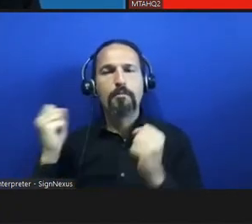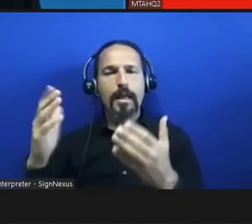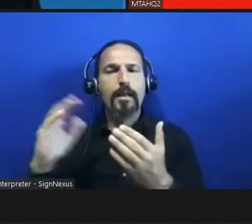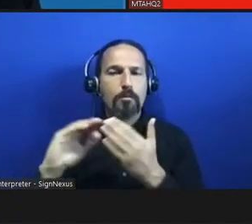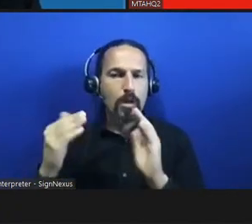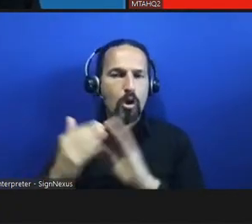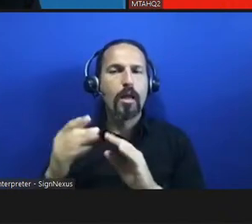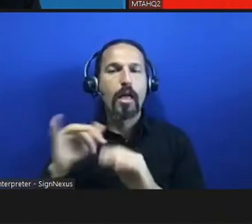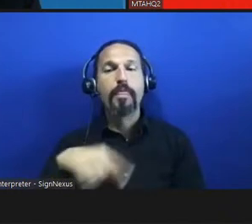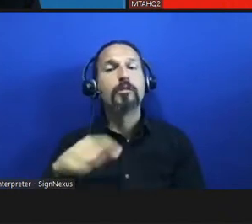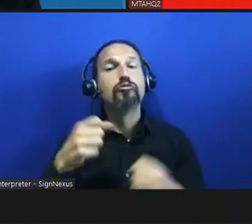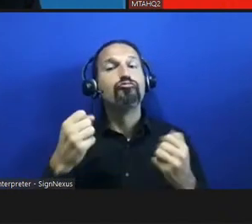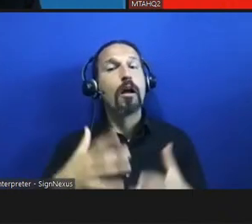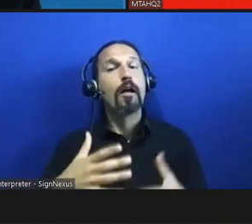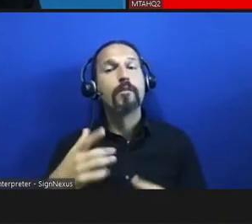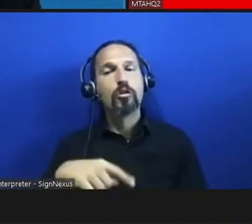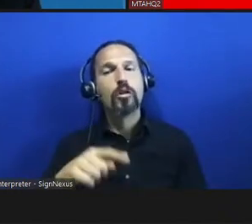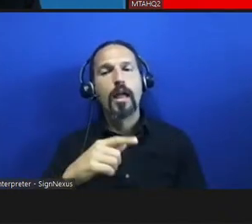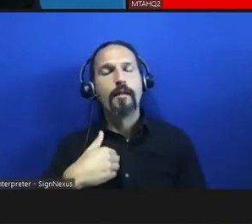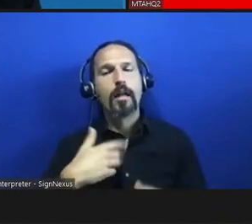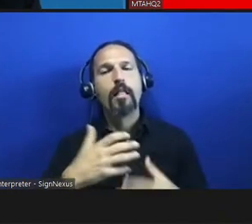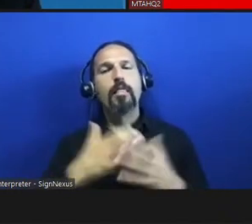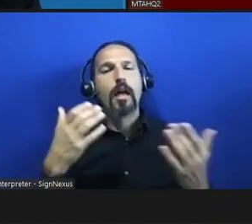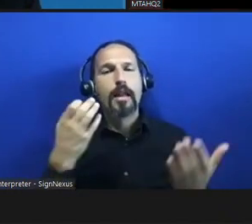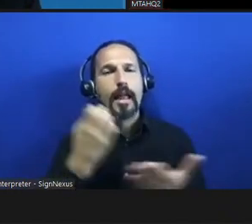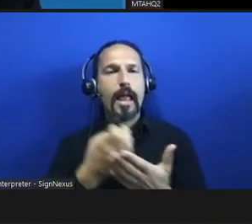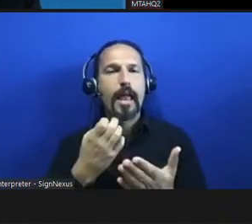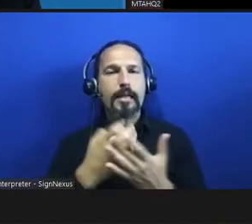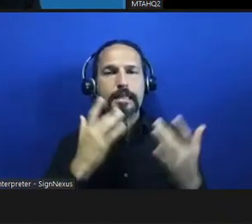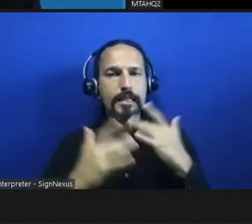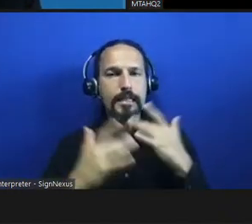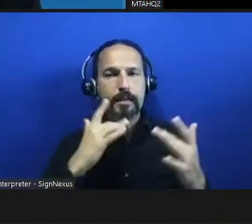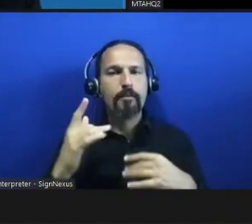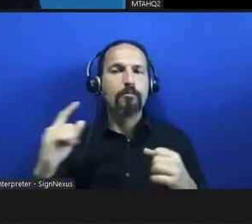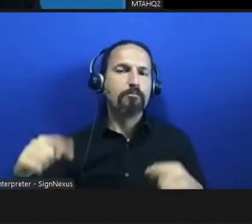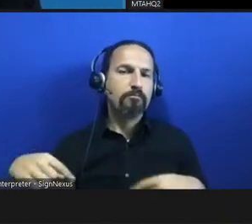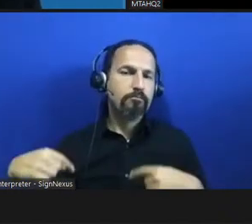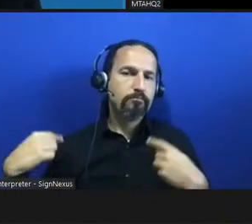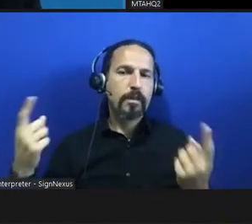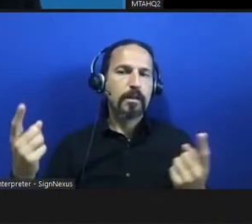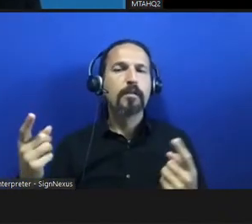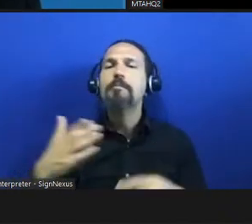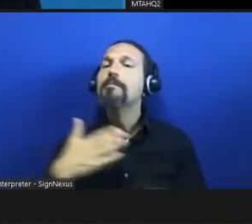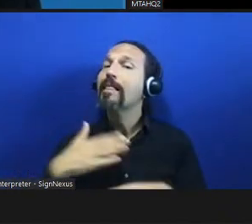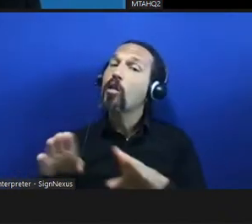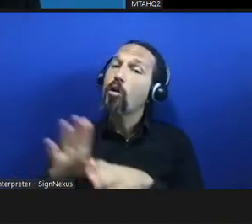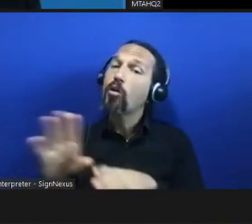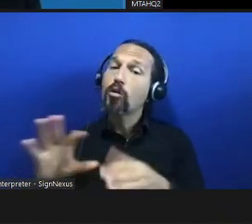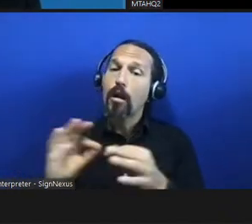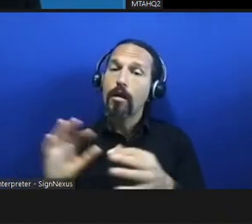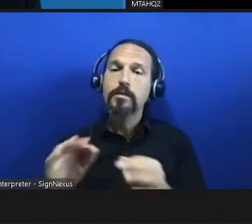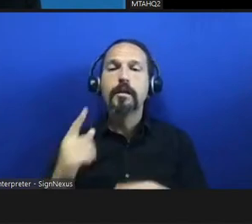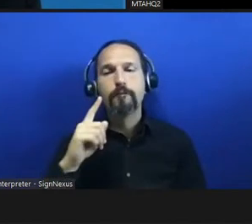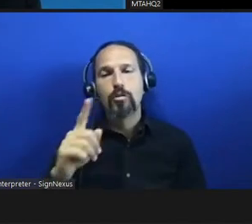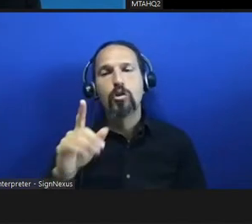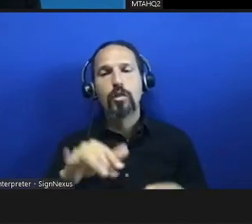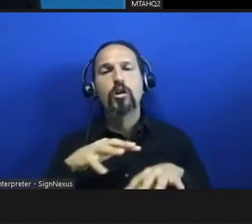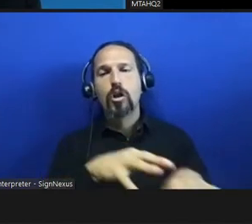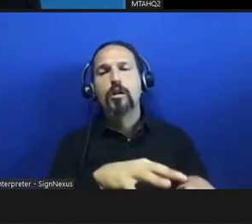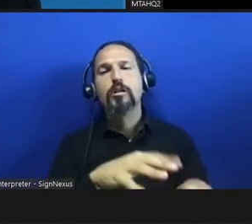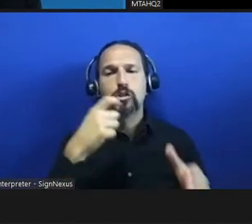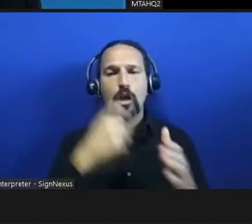and these drivers have already faced serious economic burdens in recent years and always include your remarks congestion